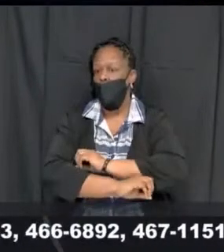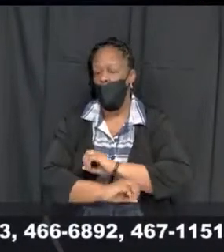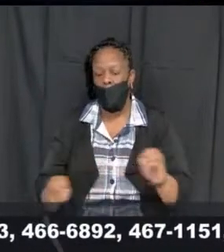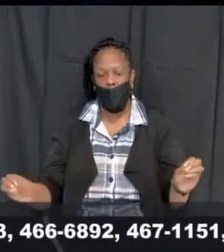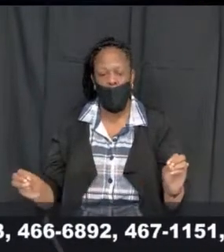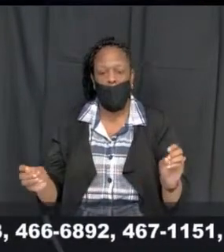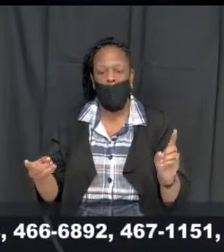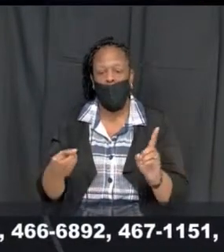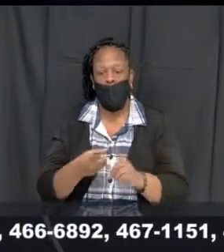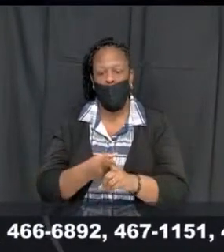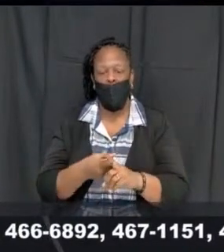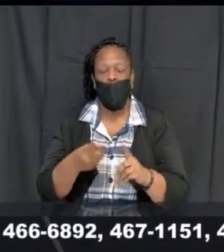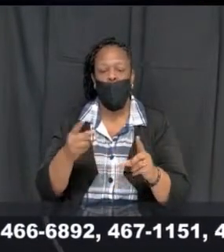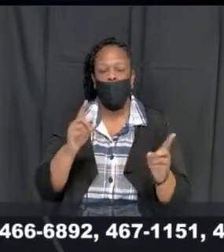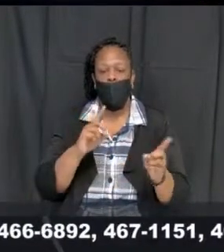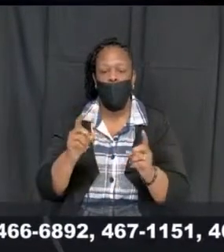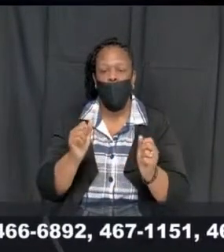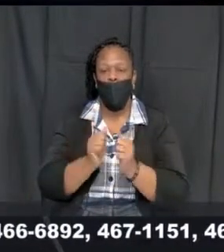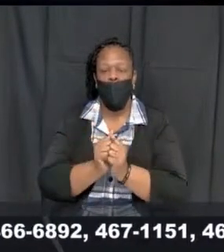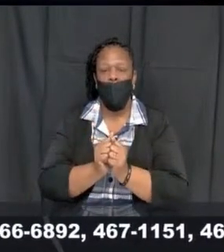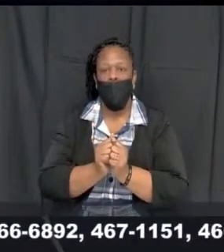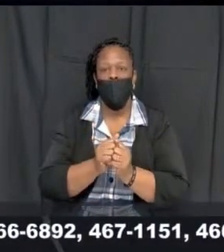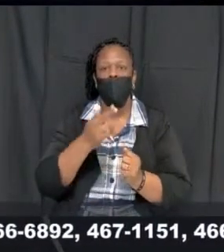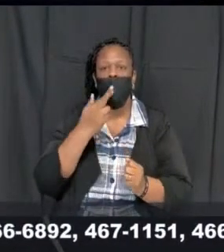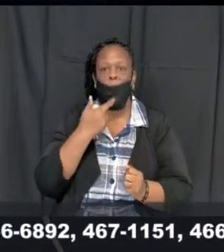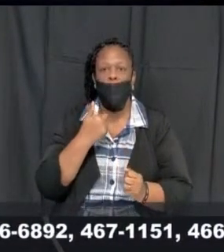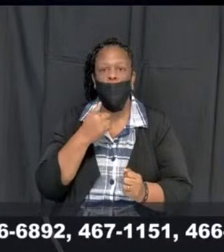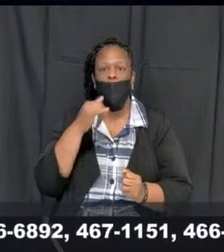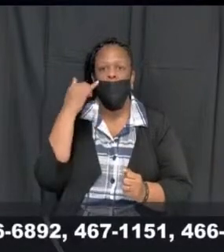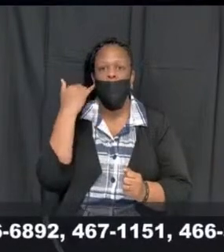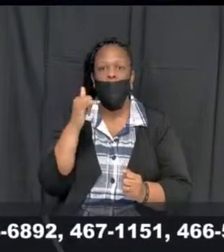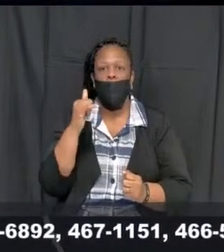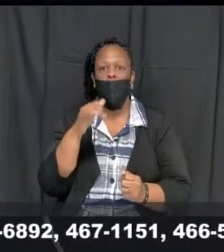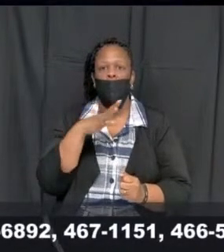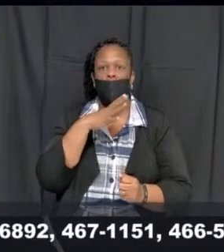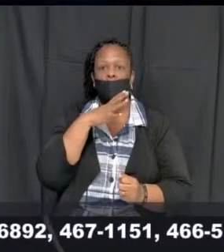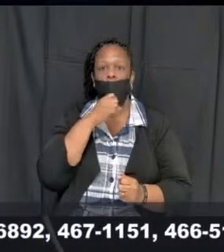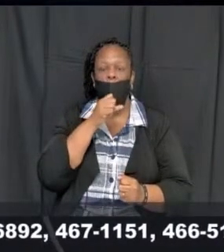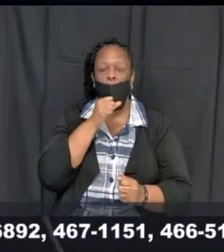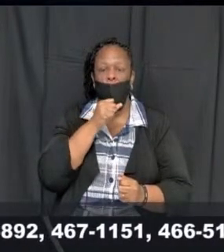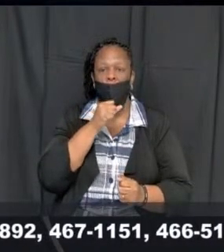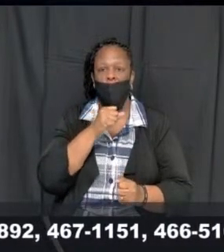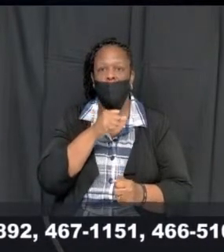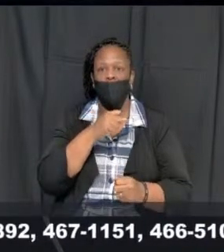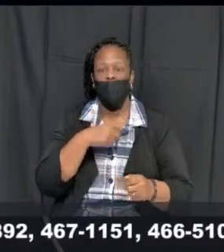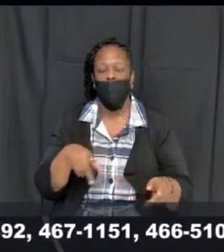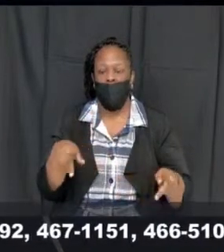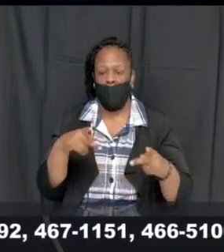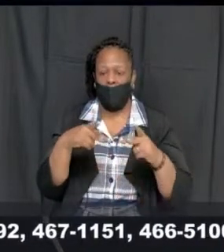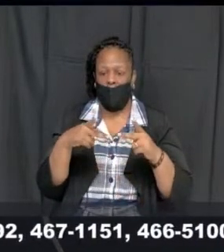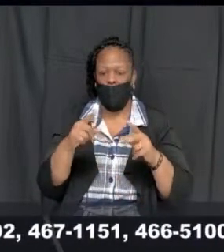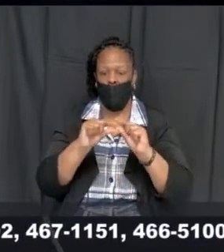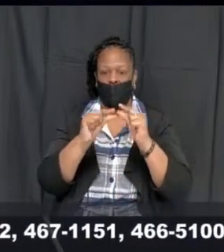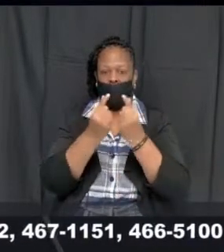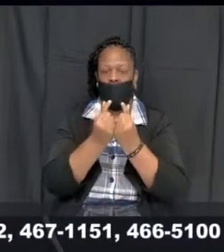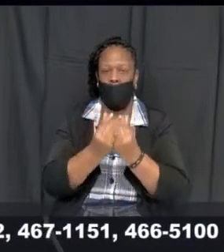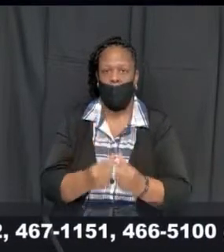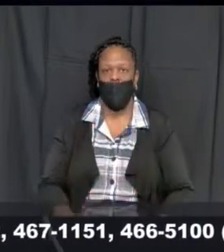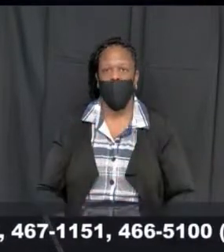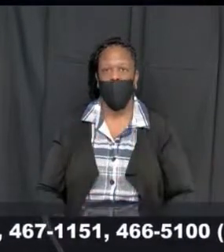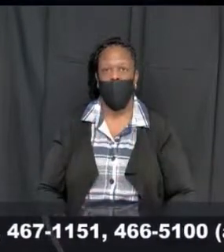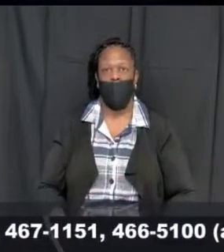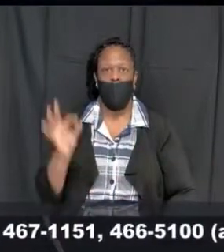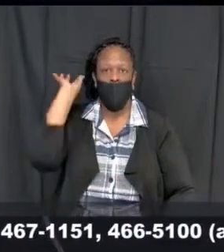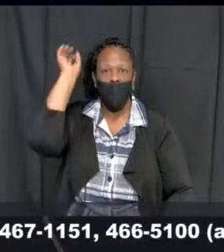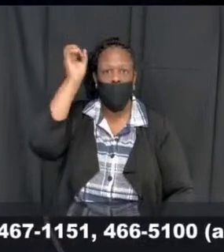do with partisan politics. So I think it's important that people understand